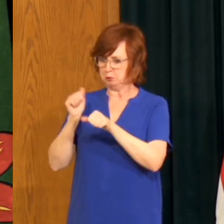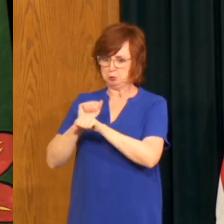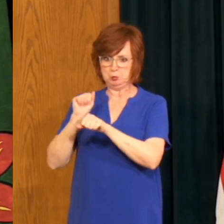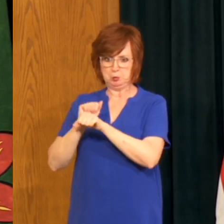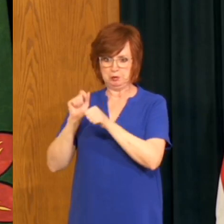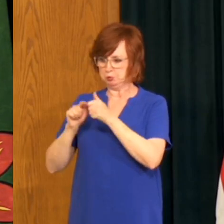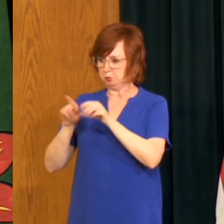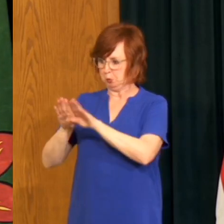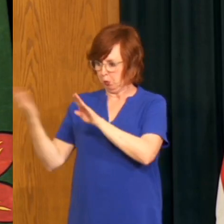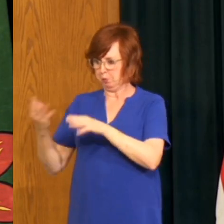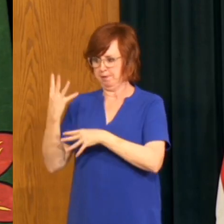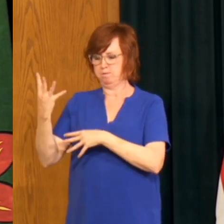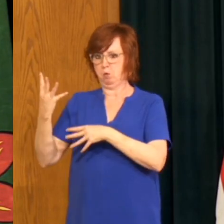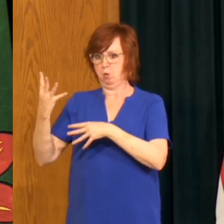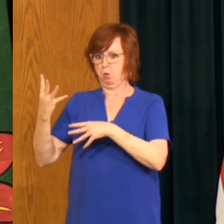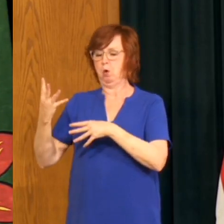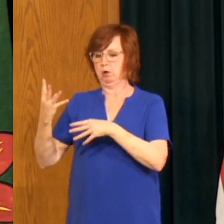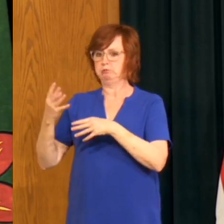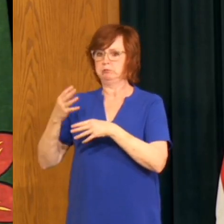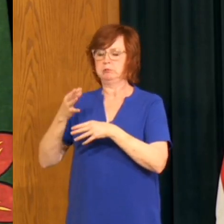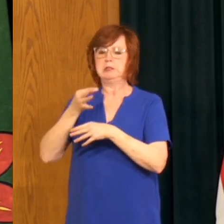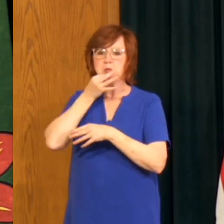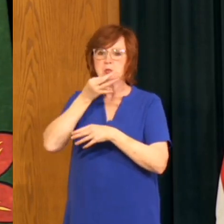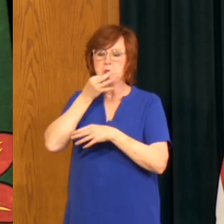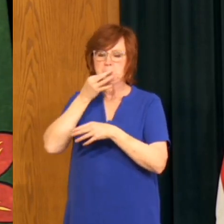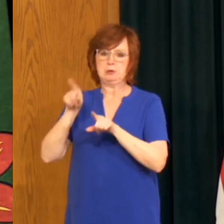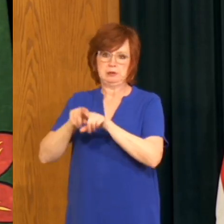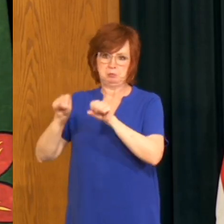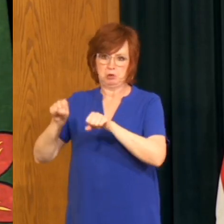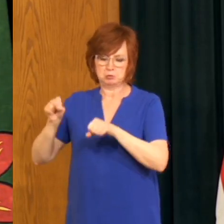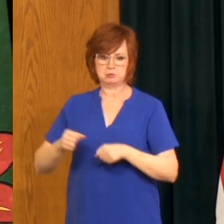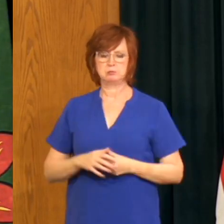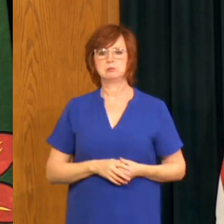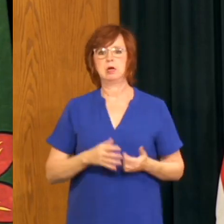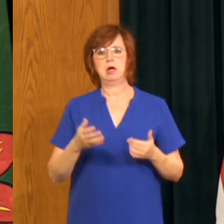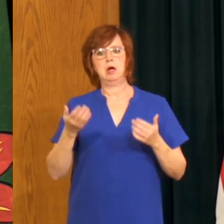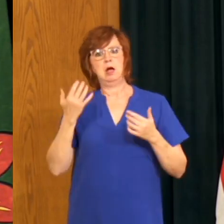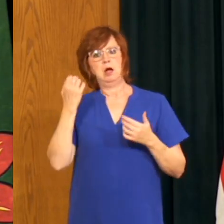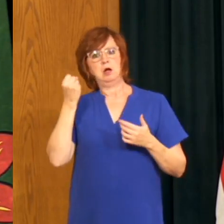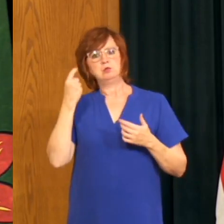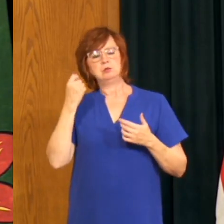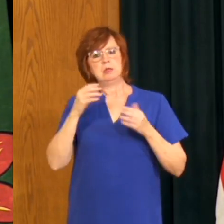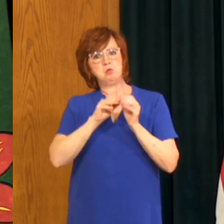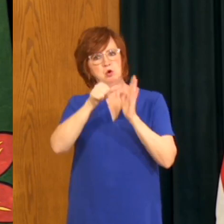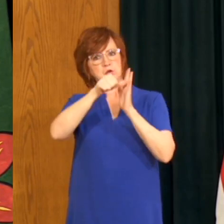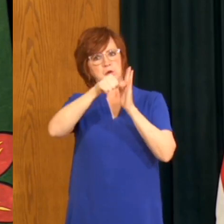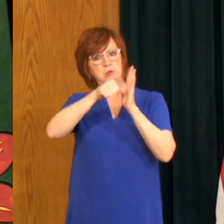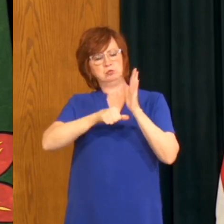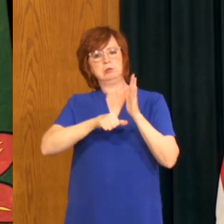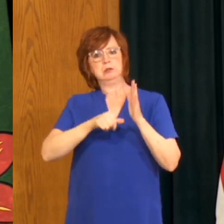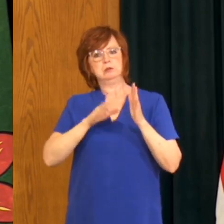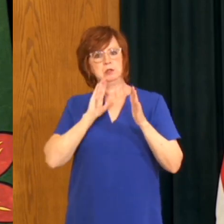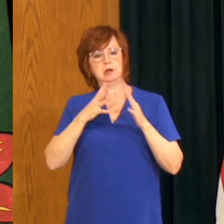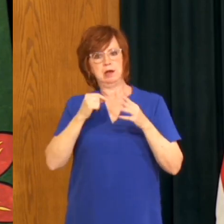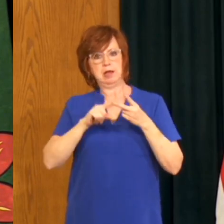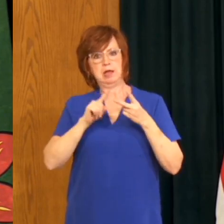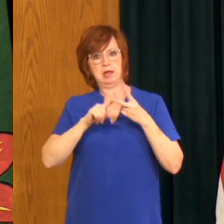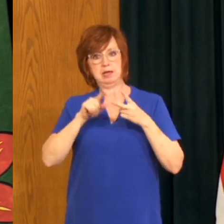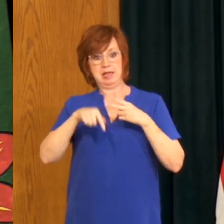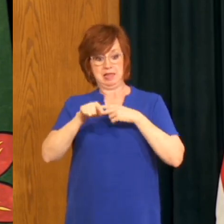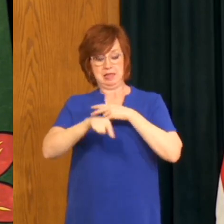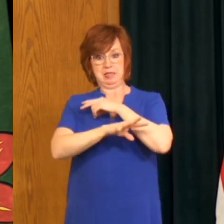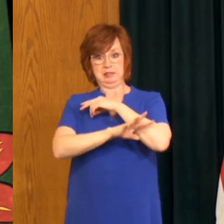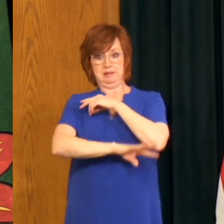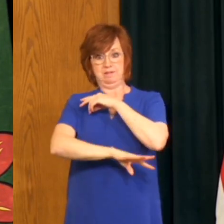possible. You can also expect to hear more about the resumption of elective surgeries and about the fall school year later this